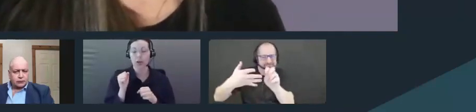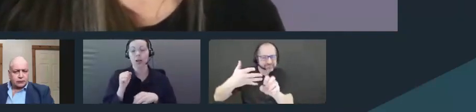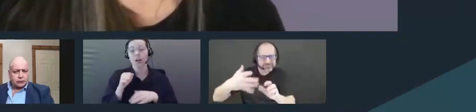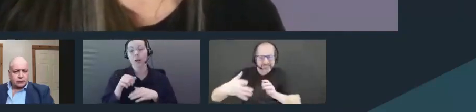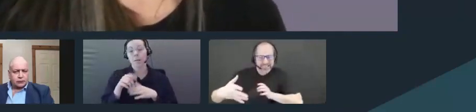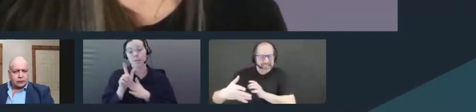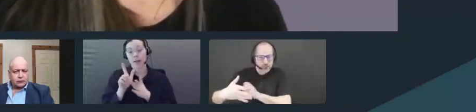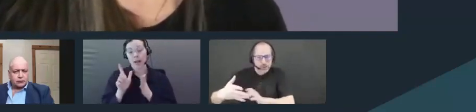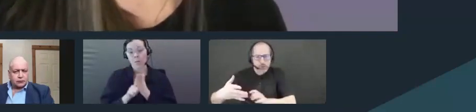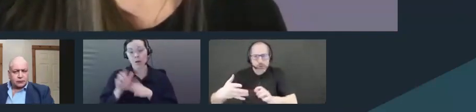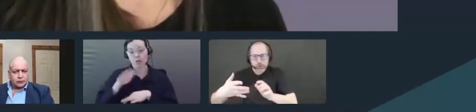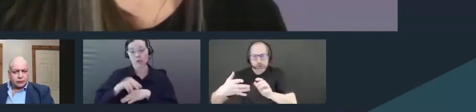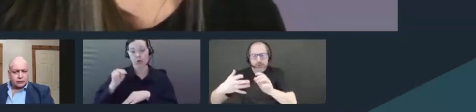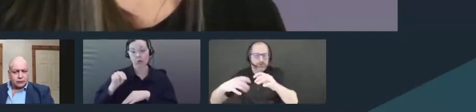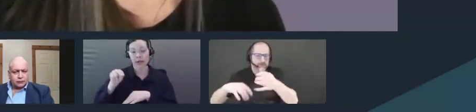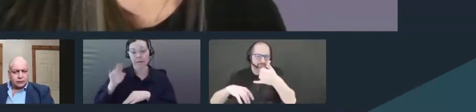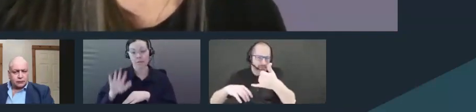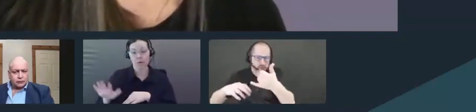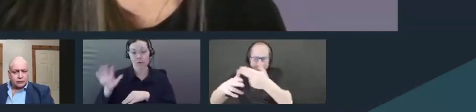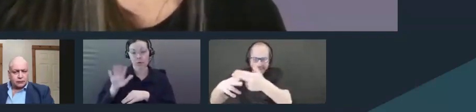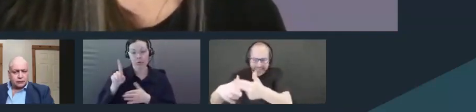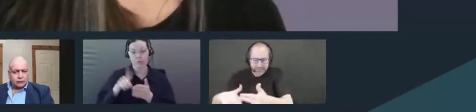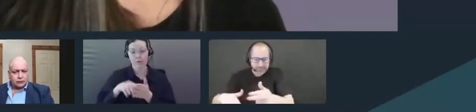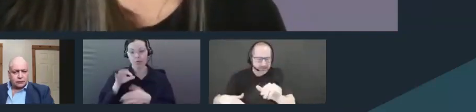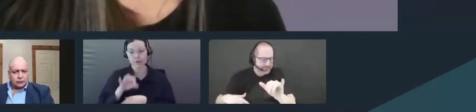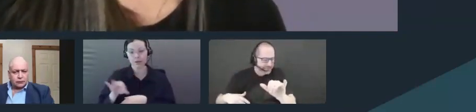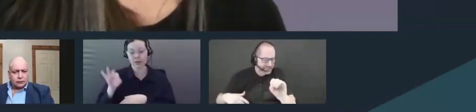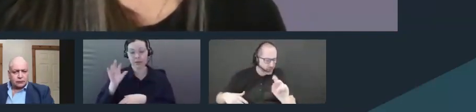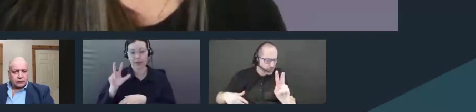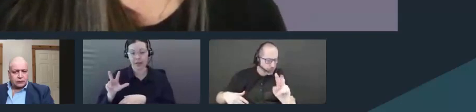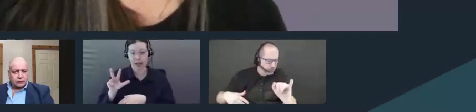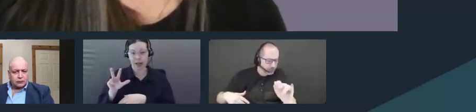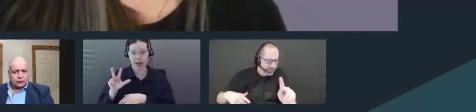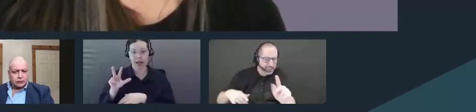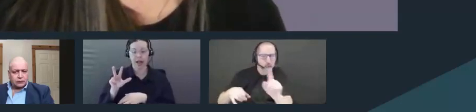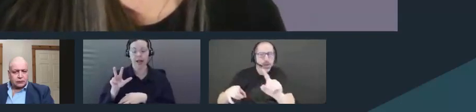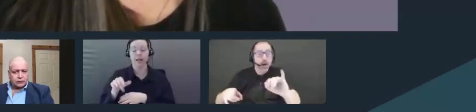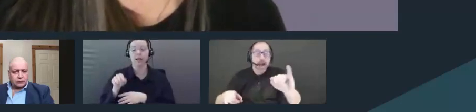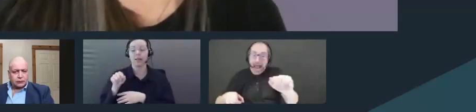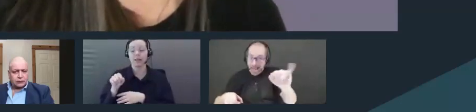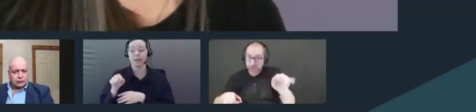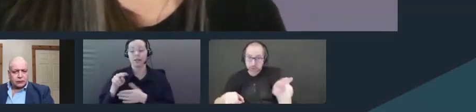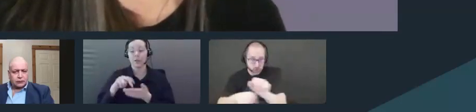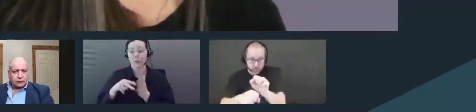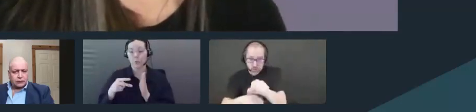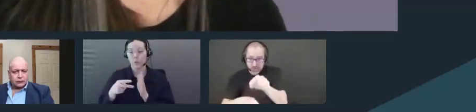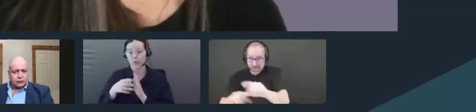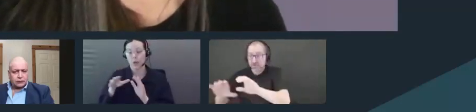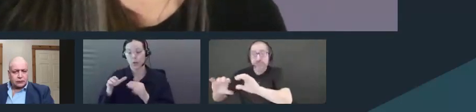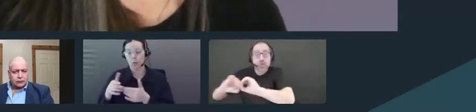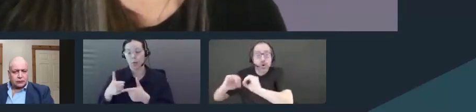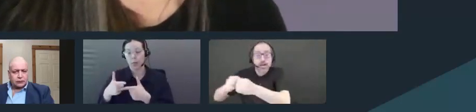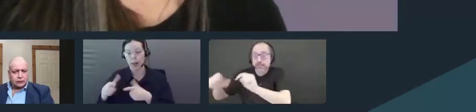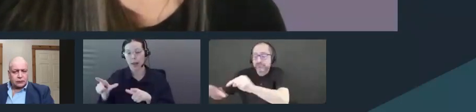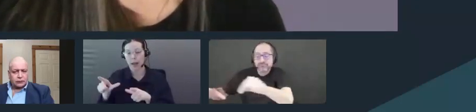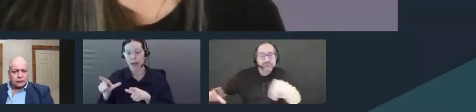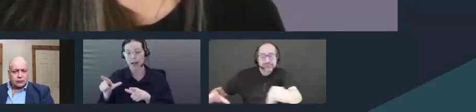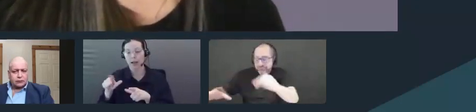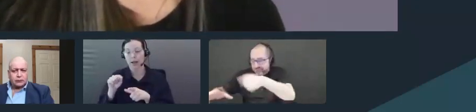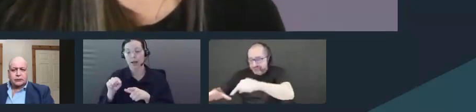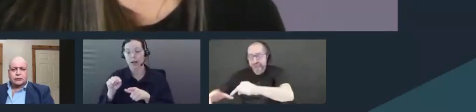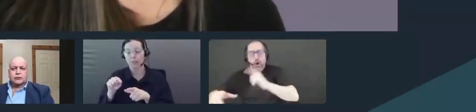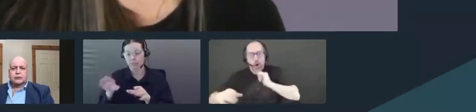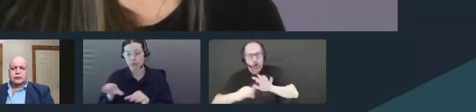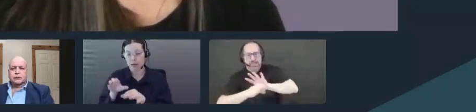Literacy Council, Pirovik, where IU works, and others are advocating for and opening spaces